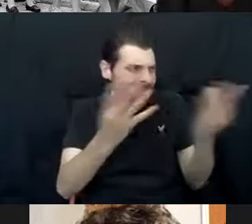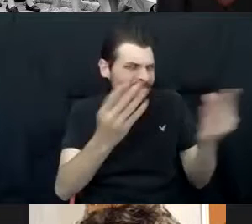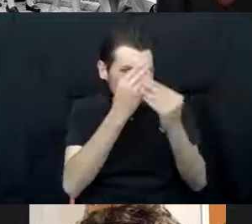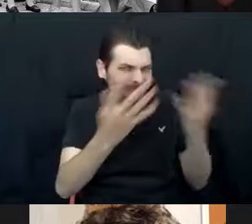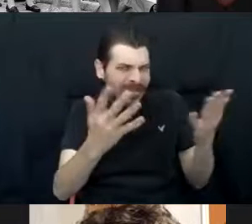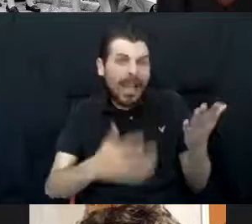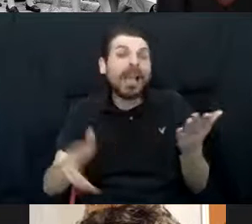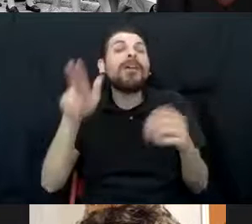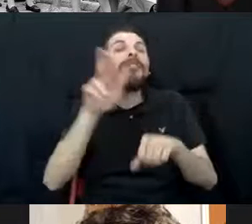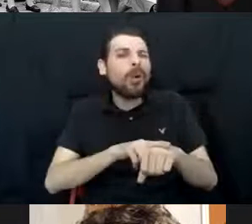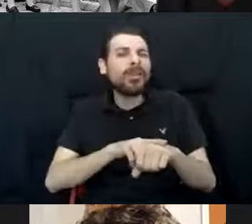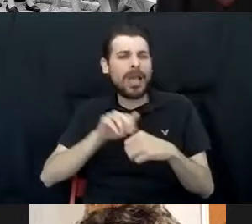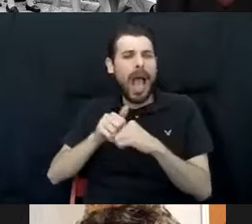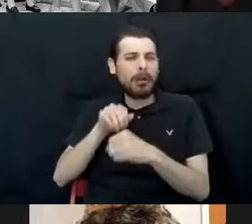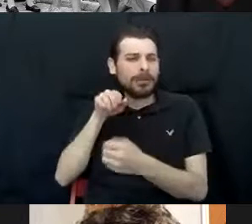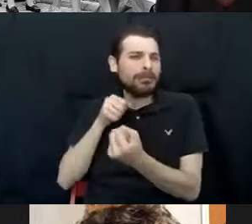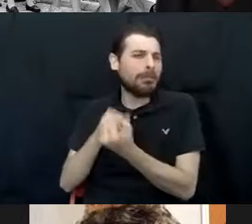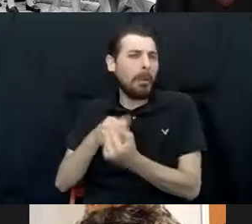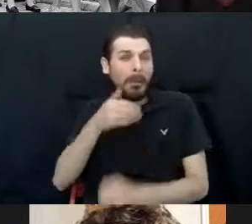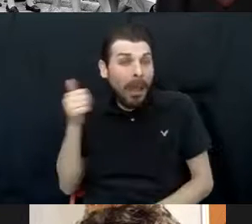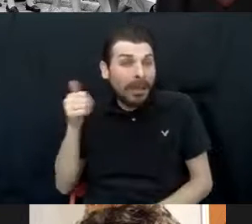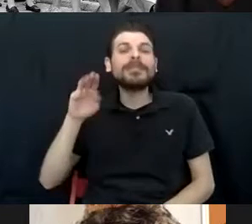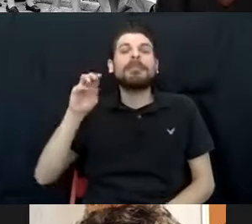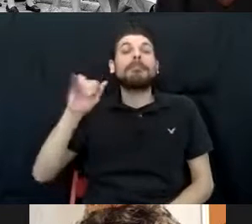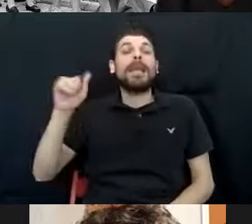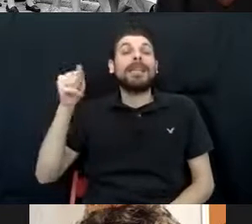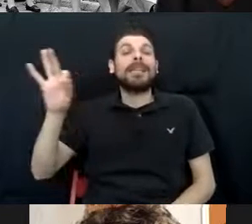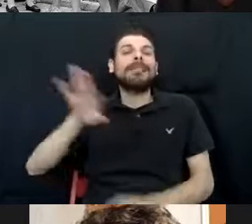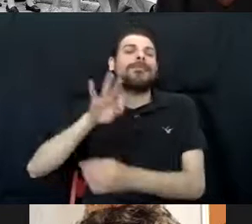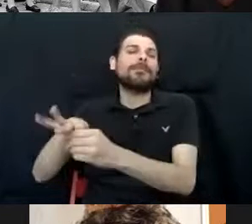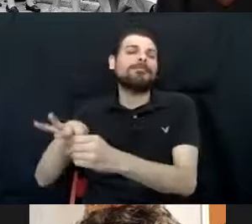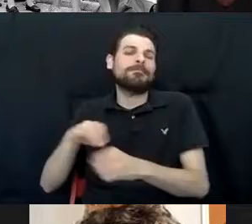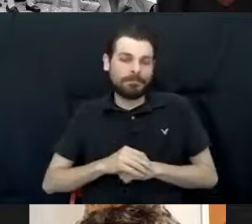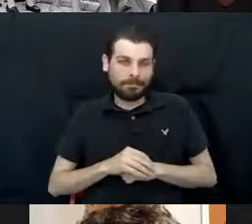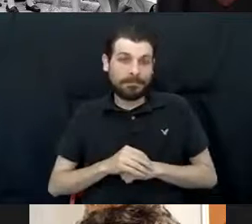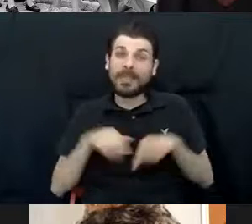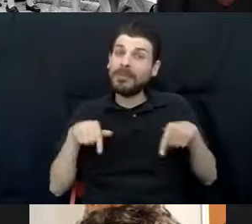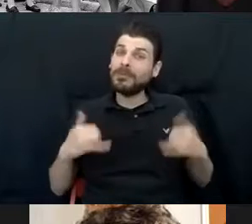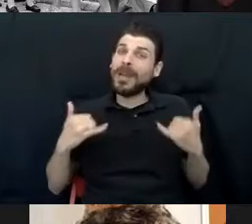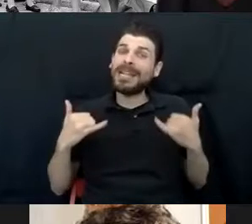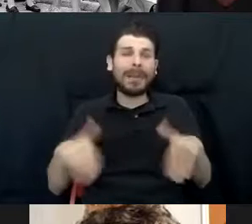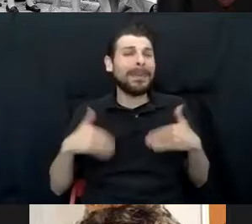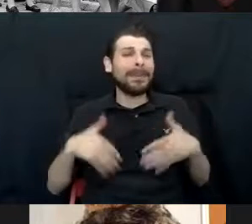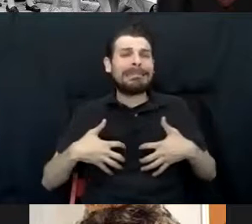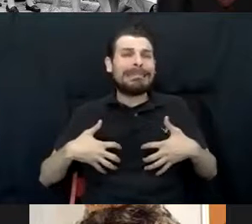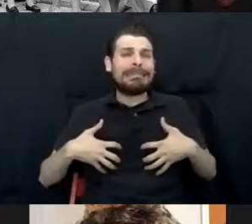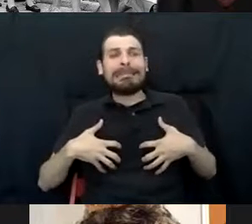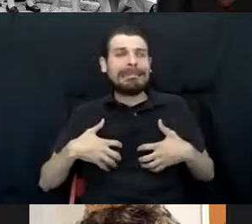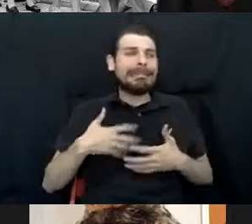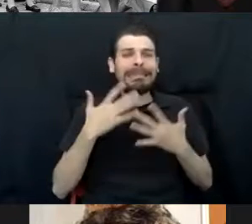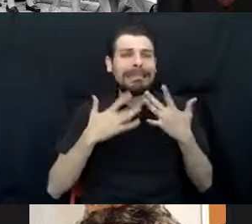19th. These are desperate times. Please dig deeper for a person who will